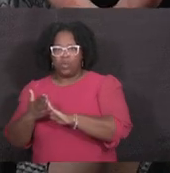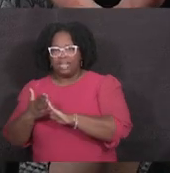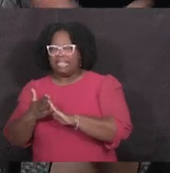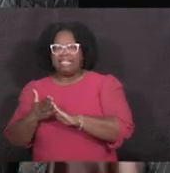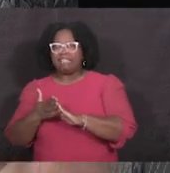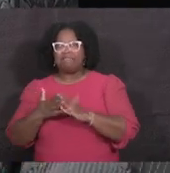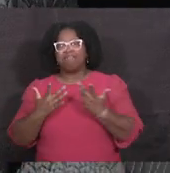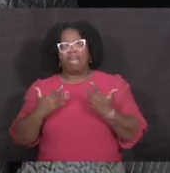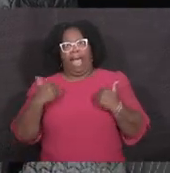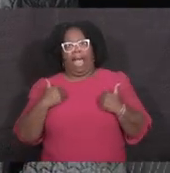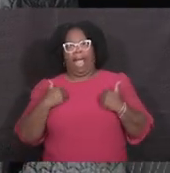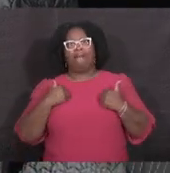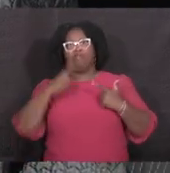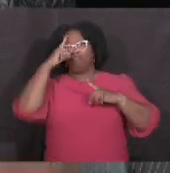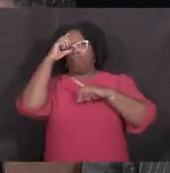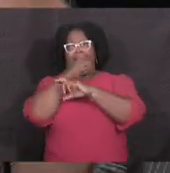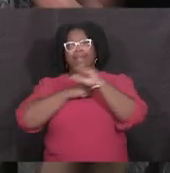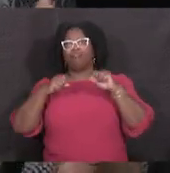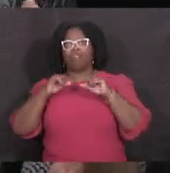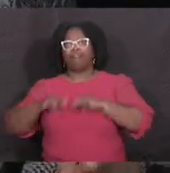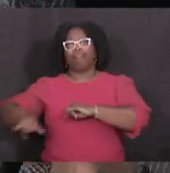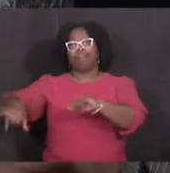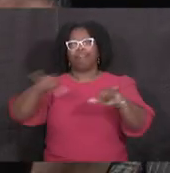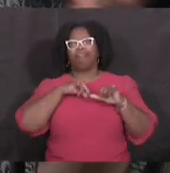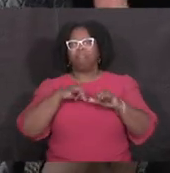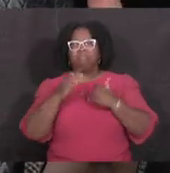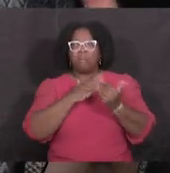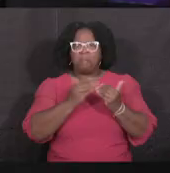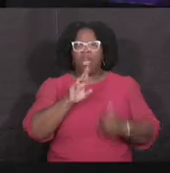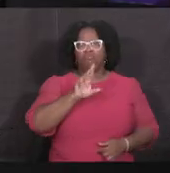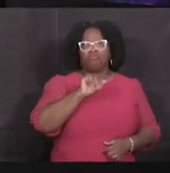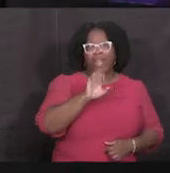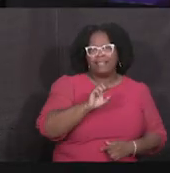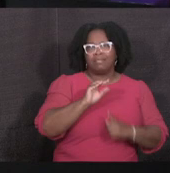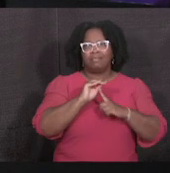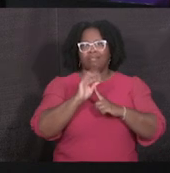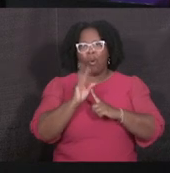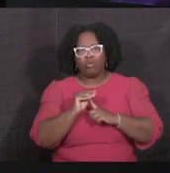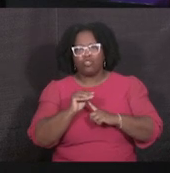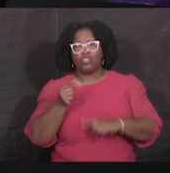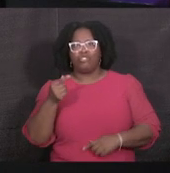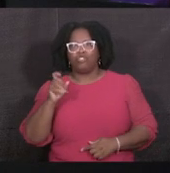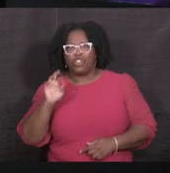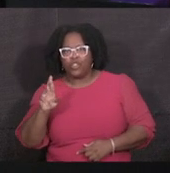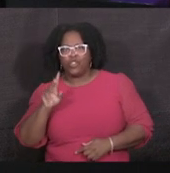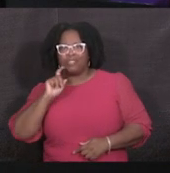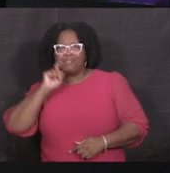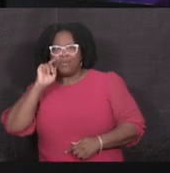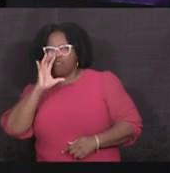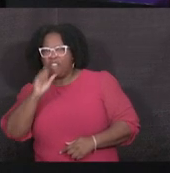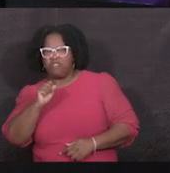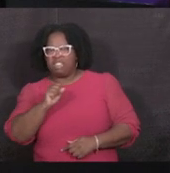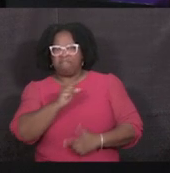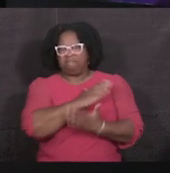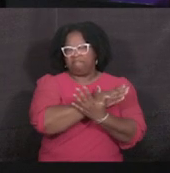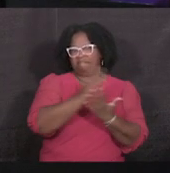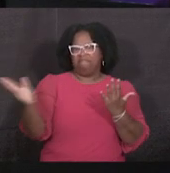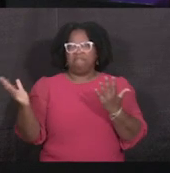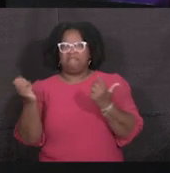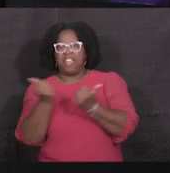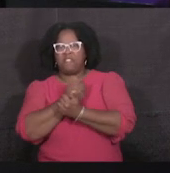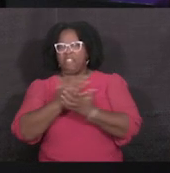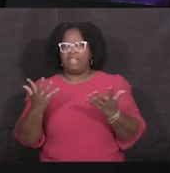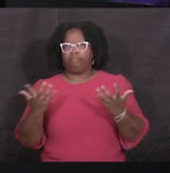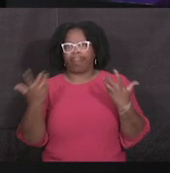across culture, across race, across gender, across orientation, and that they're all